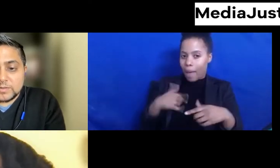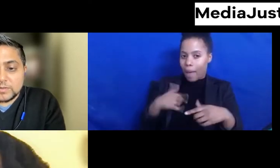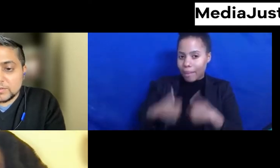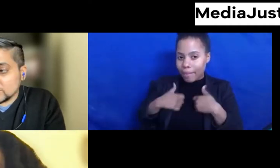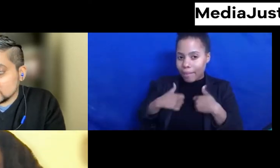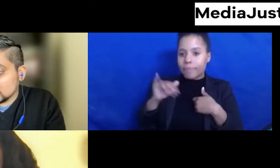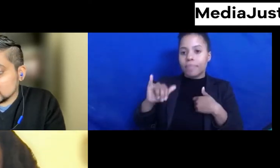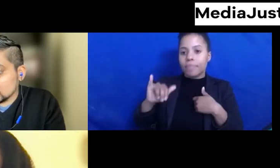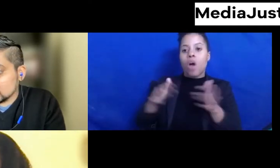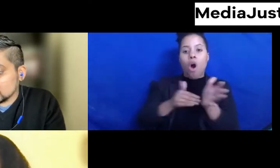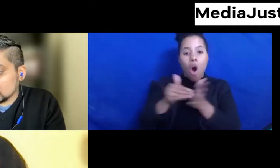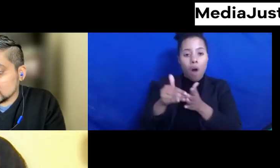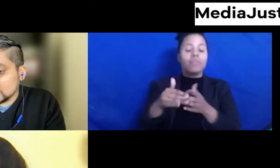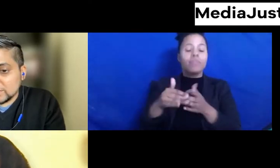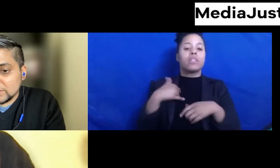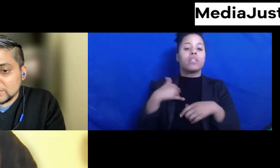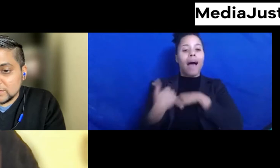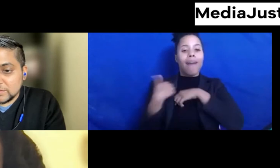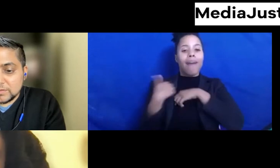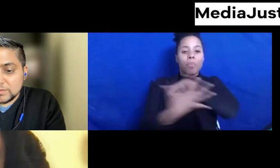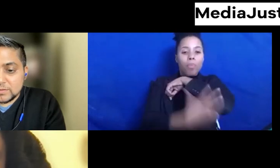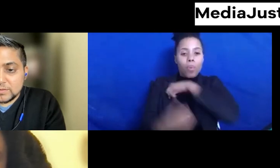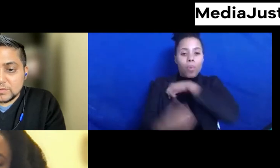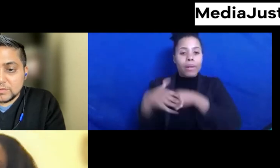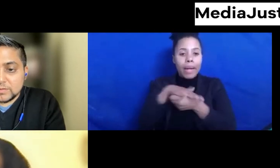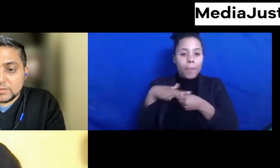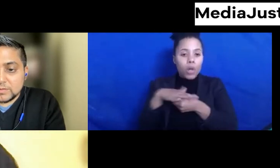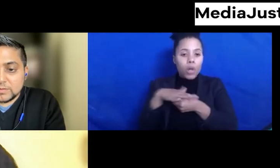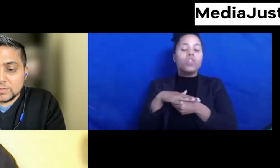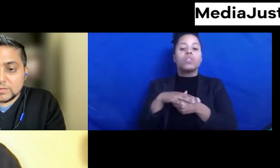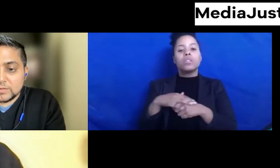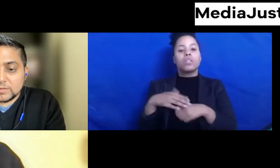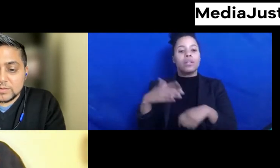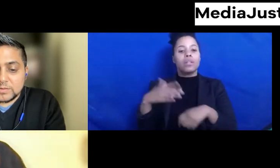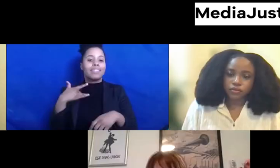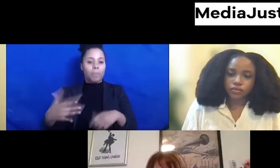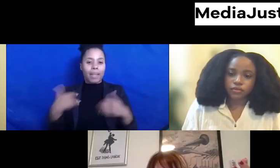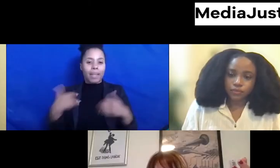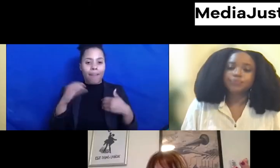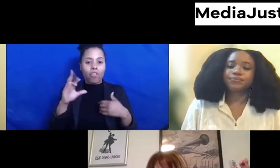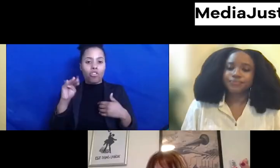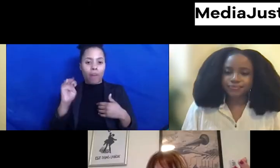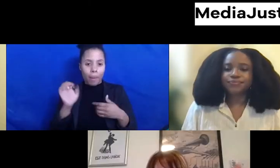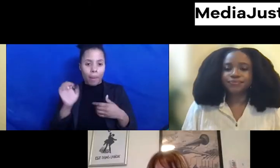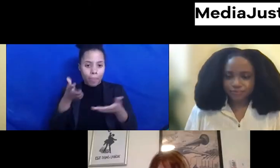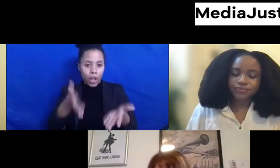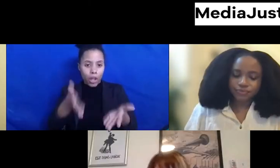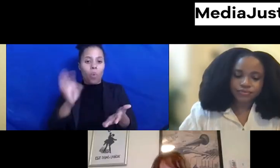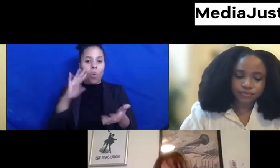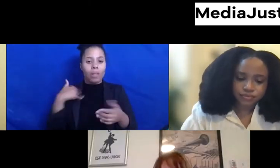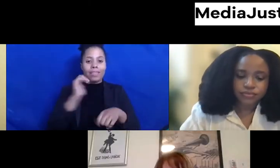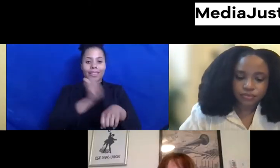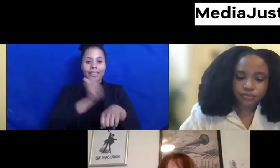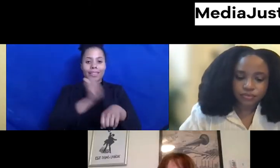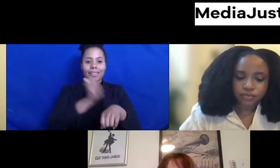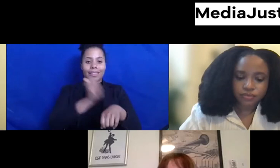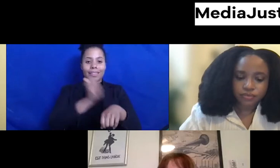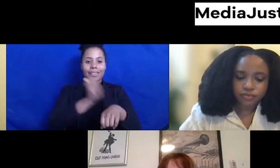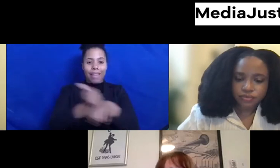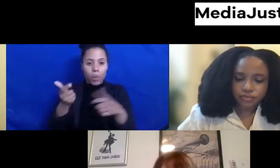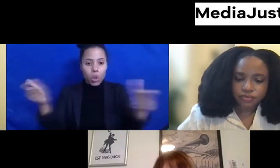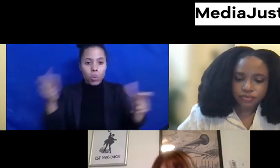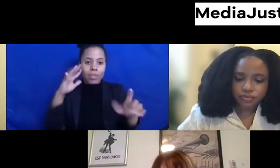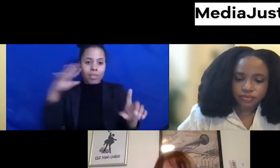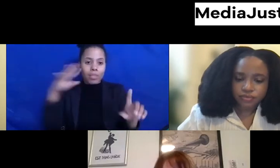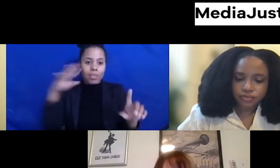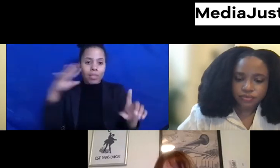in poor neighborhoods where they say that there is crime, they'll put huge spotlights up, you know, so just like, you just don't have darkness. Like